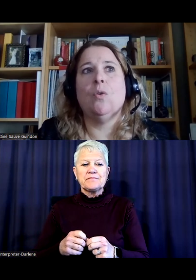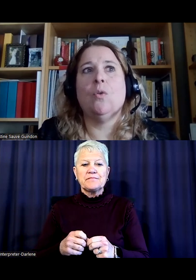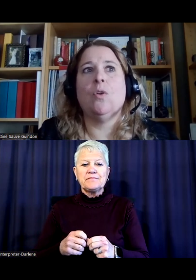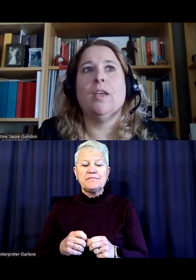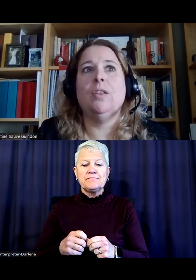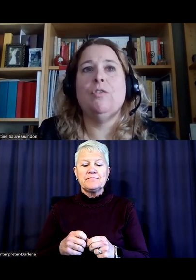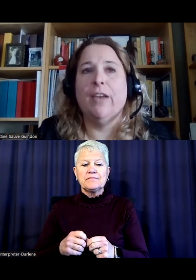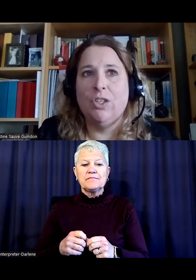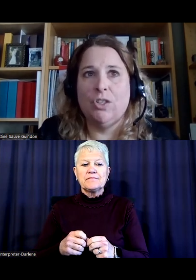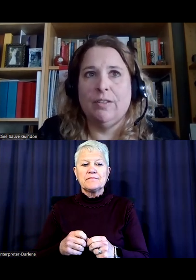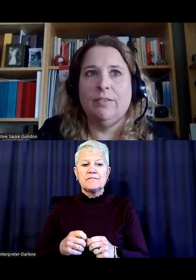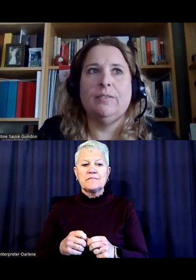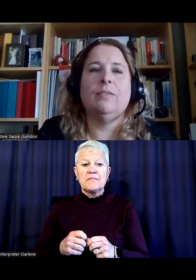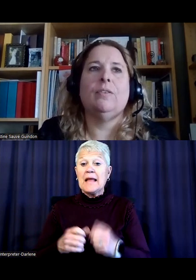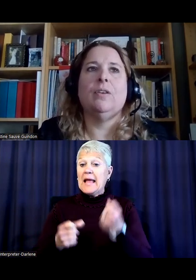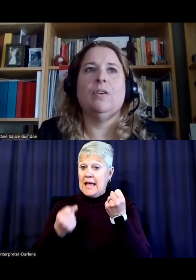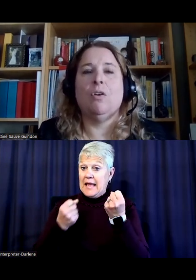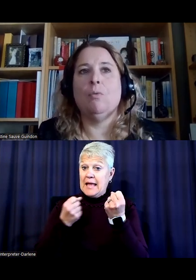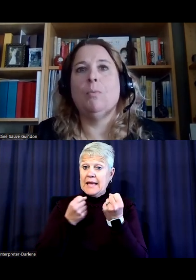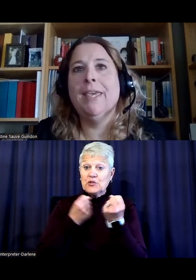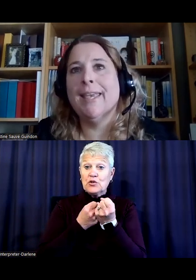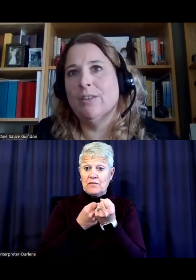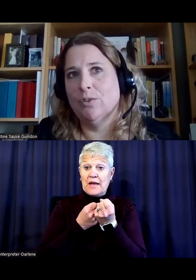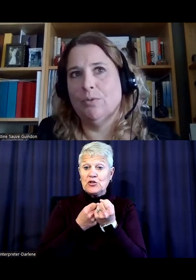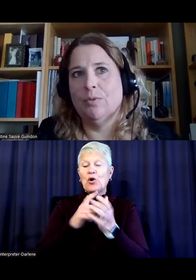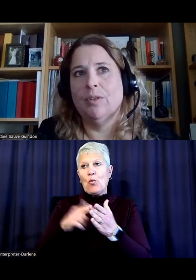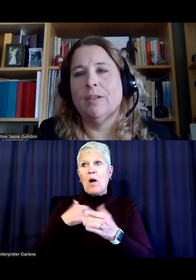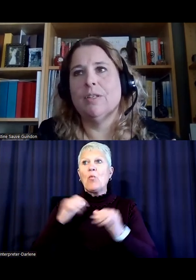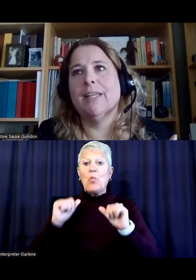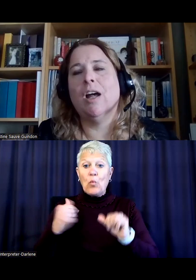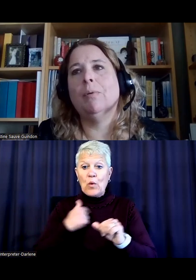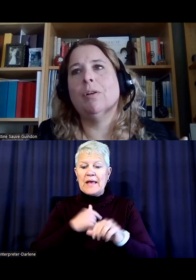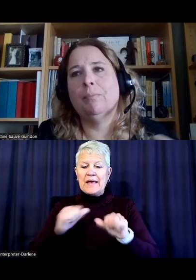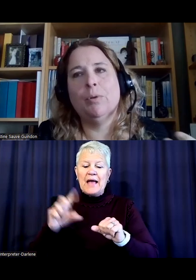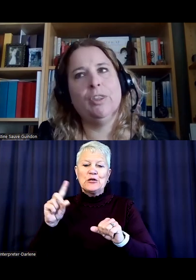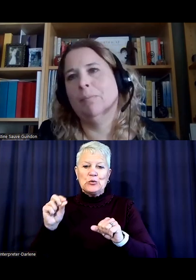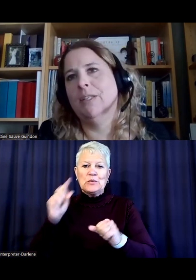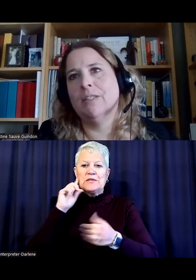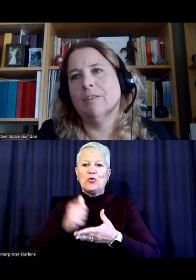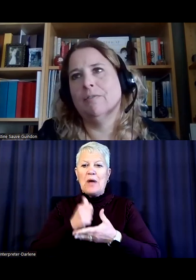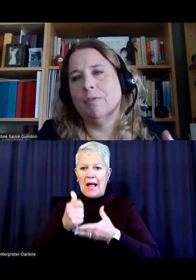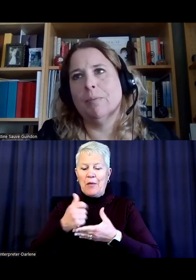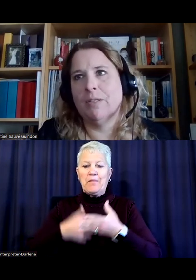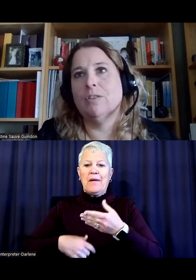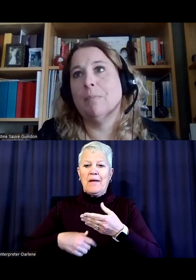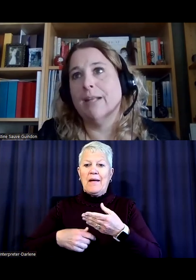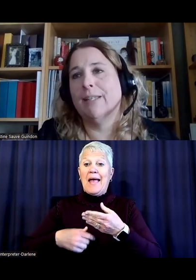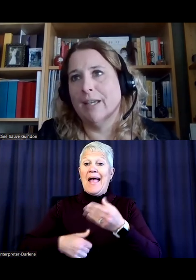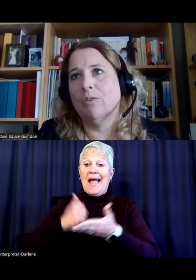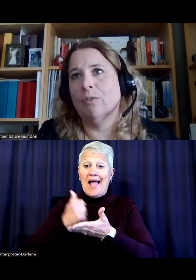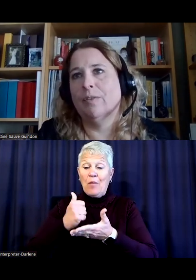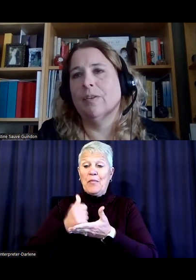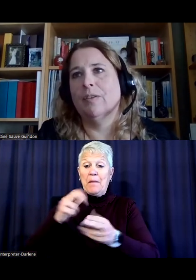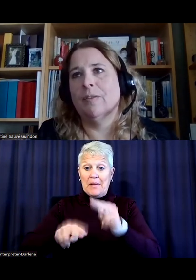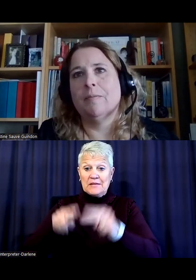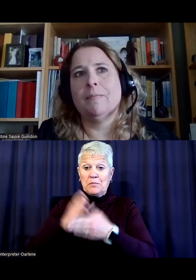So intervention, or what we can do, is to help put the pieces of the puzzles back